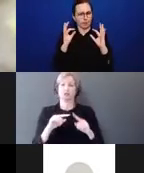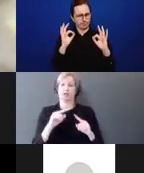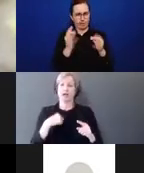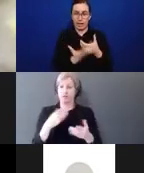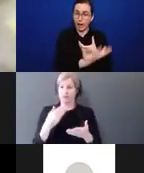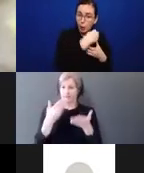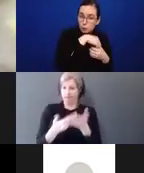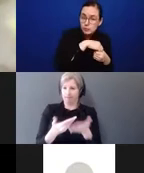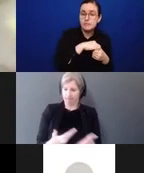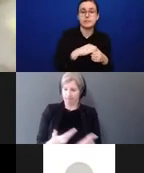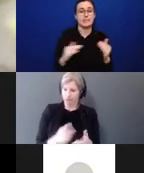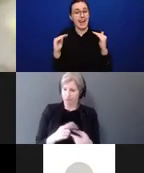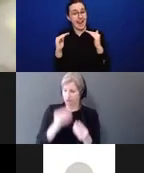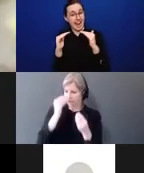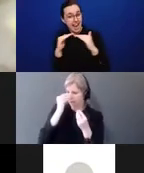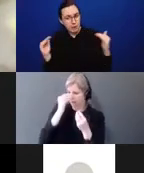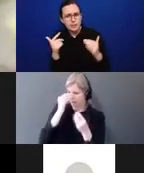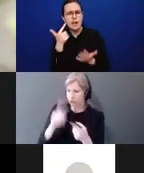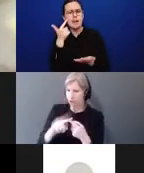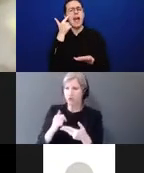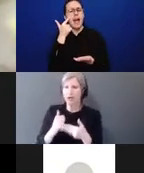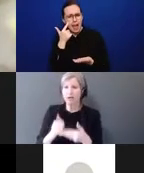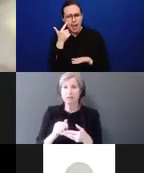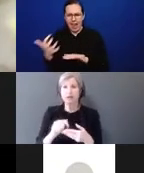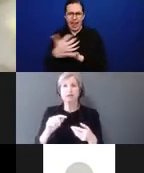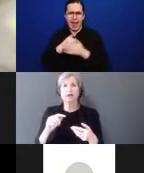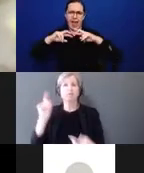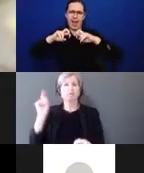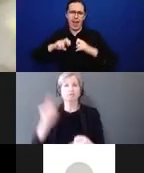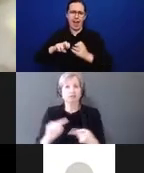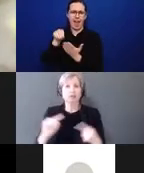to mitigate other harms and promote well-being.